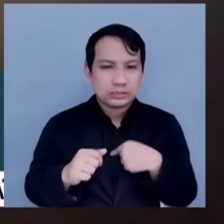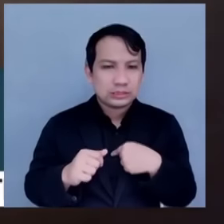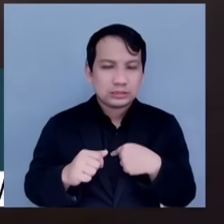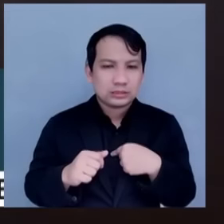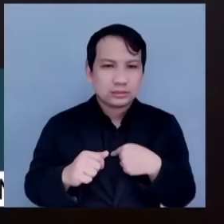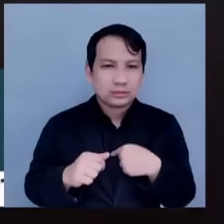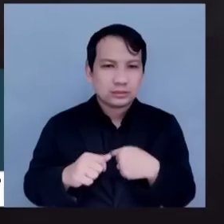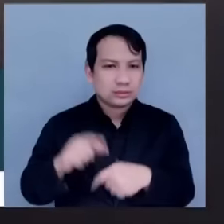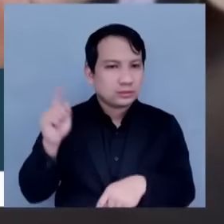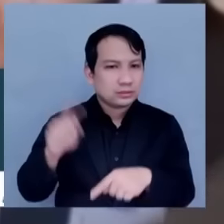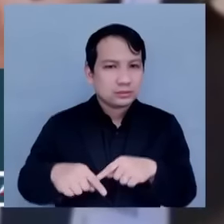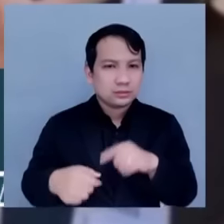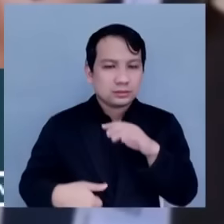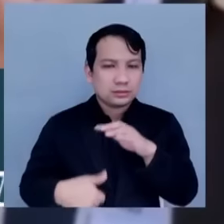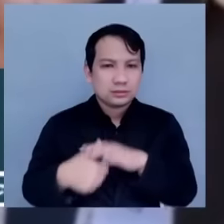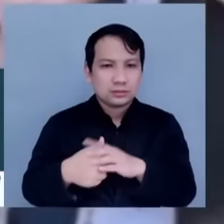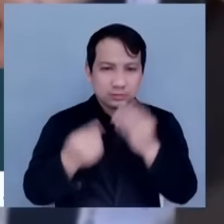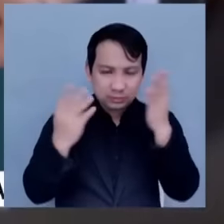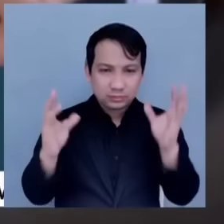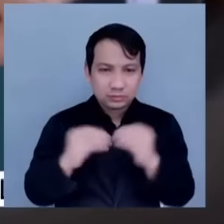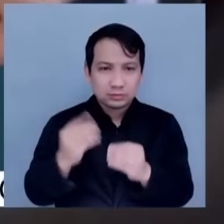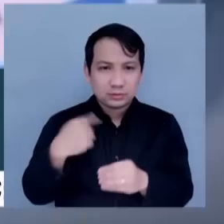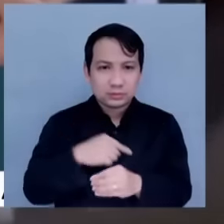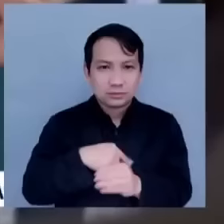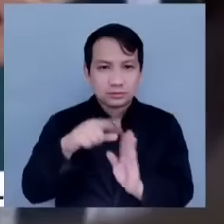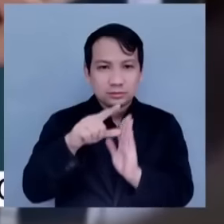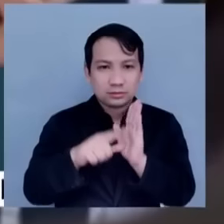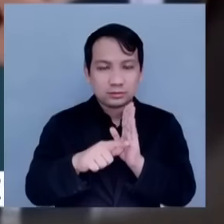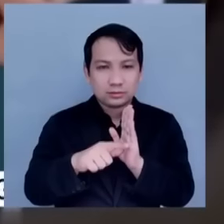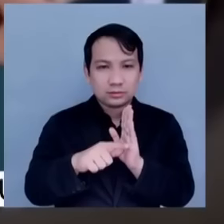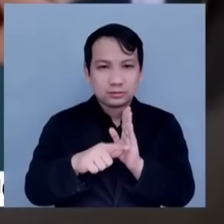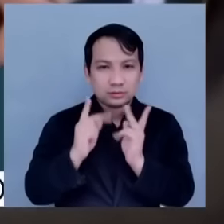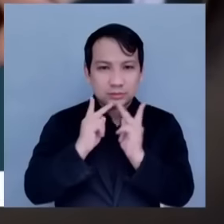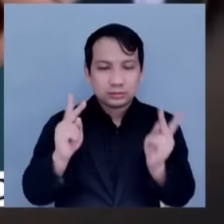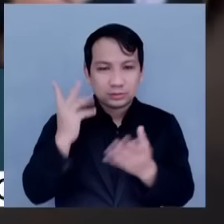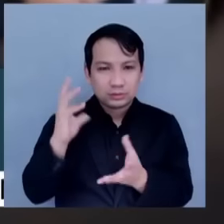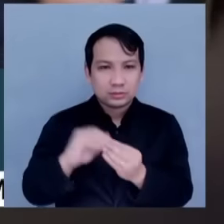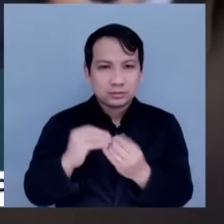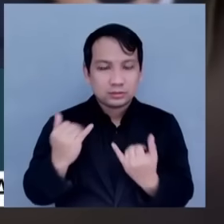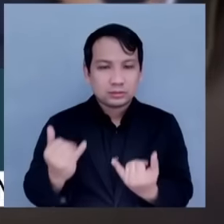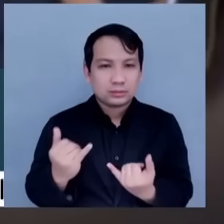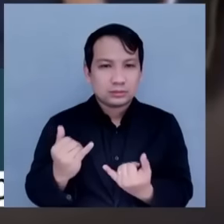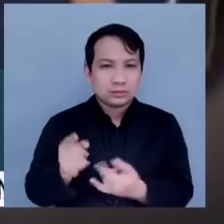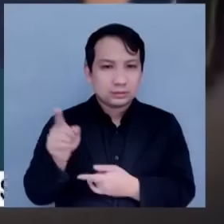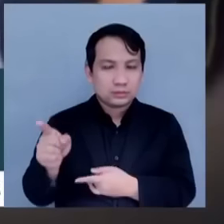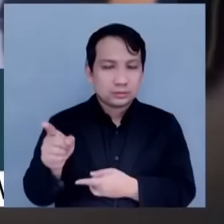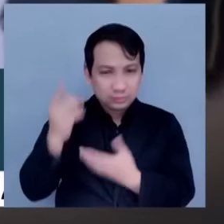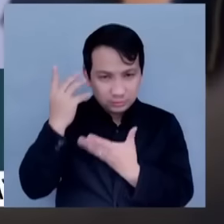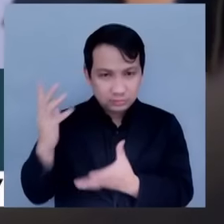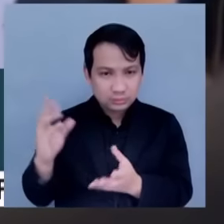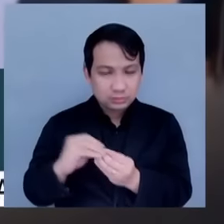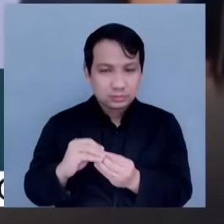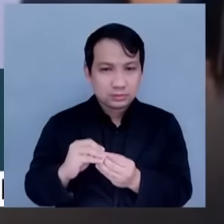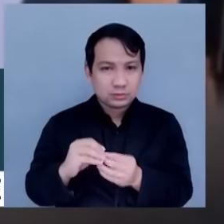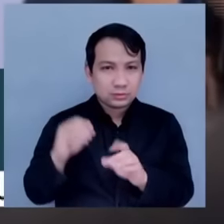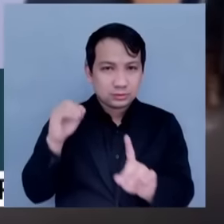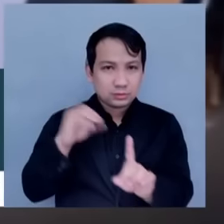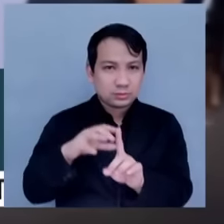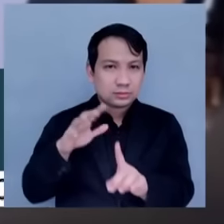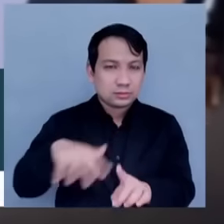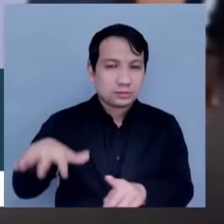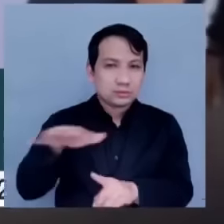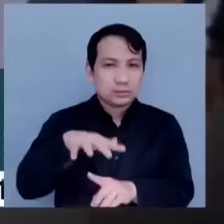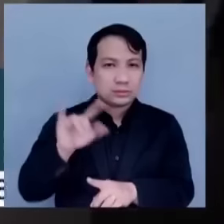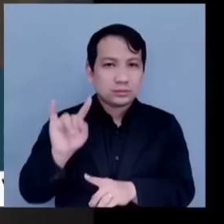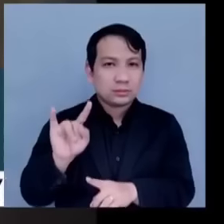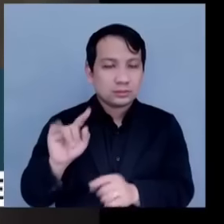cannot reveal that at this time because there was a lawyer-client privilege, no? But now, since she was the one who exposed everything in the media about